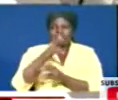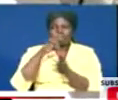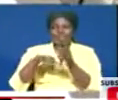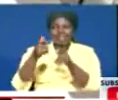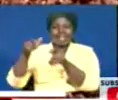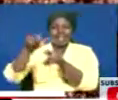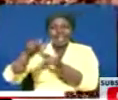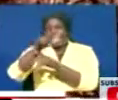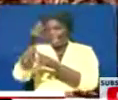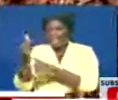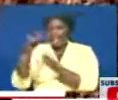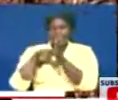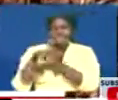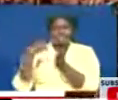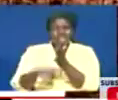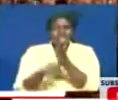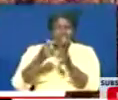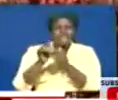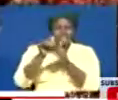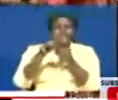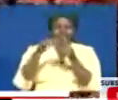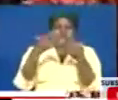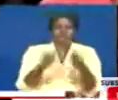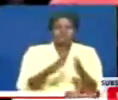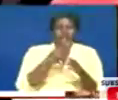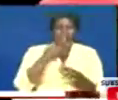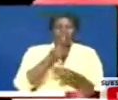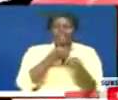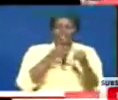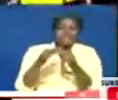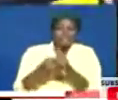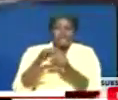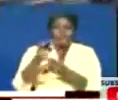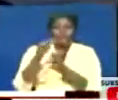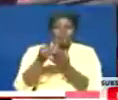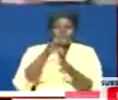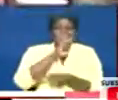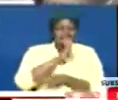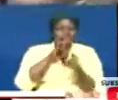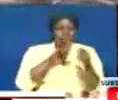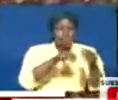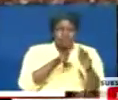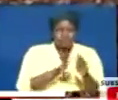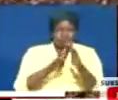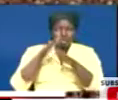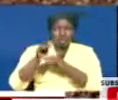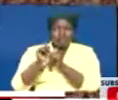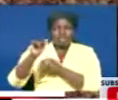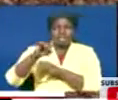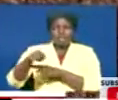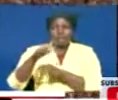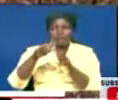will lead to a loss of 588 million shillings in income to farmers, and over 15,000 farmers will